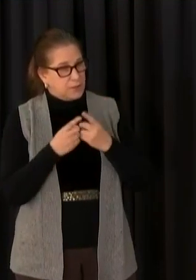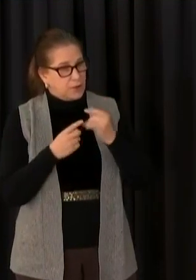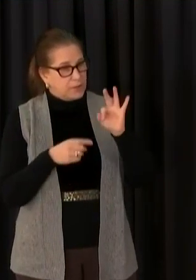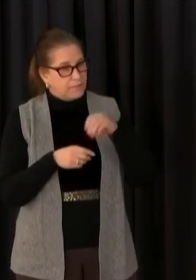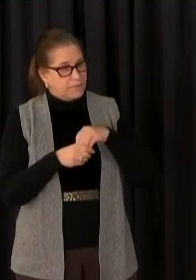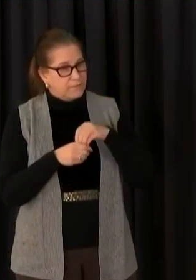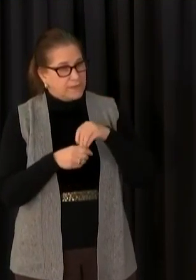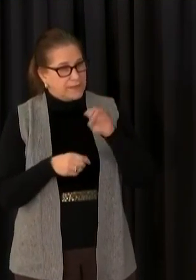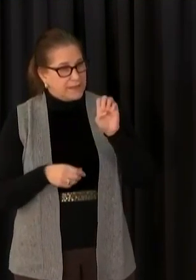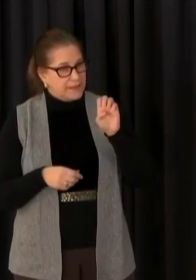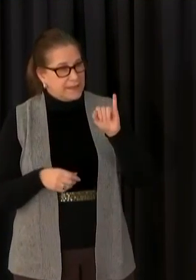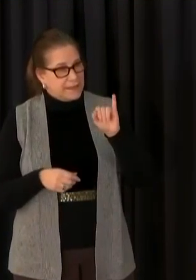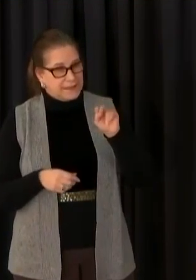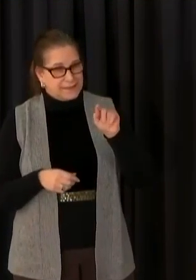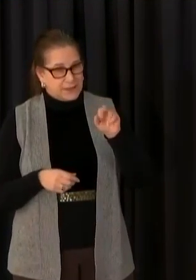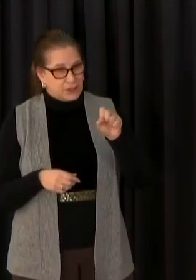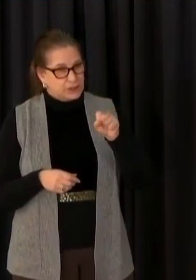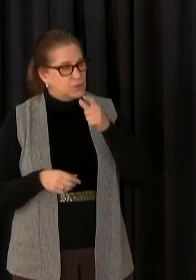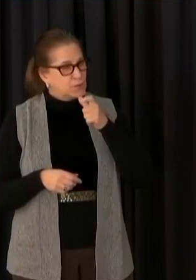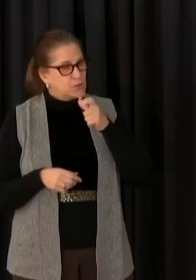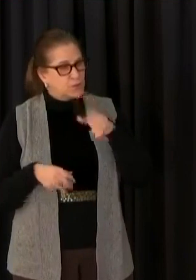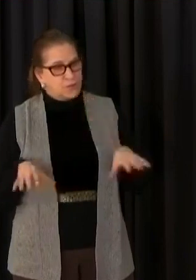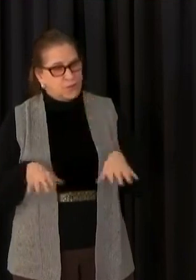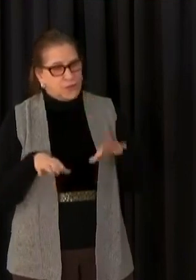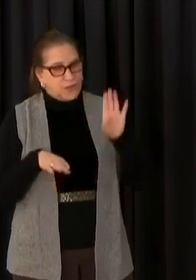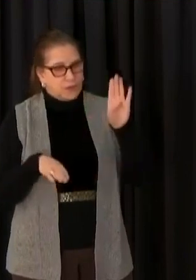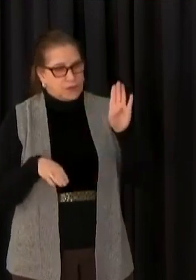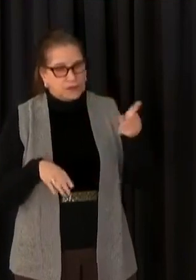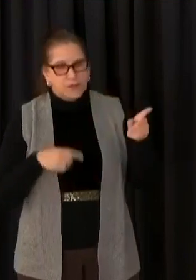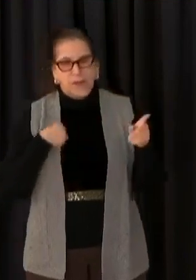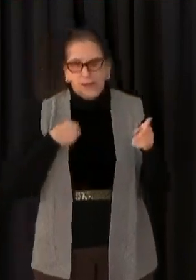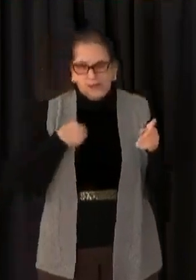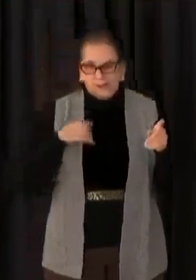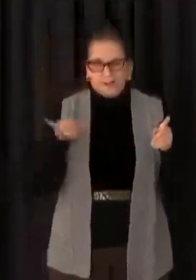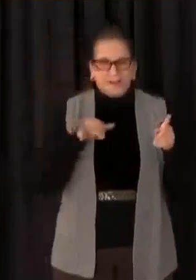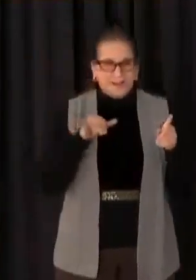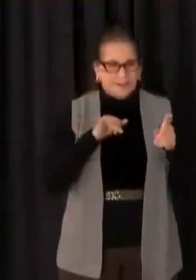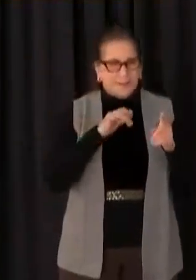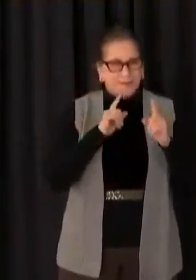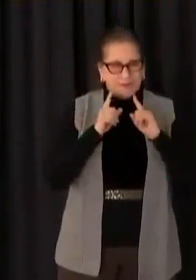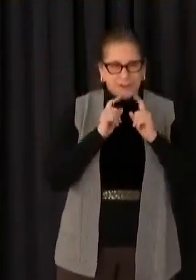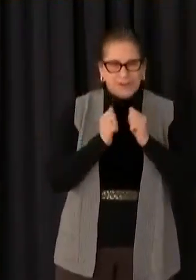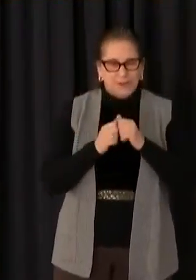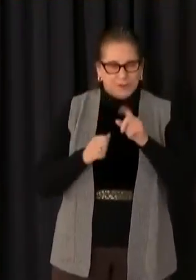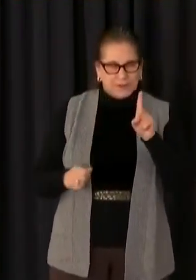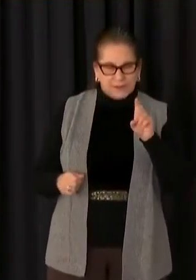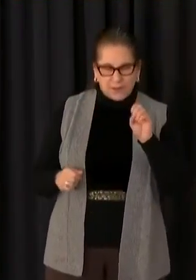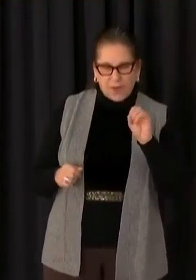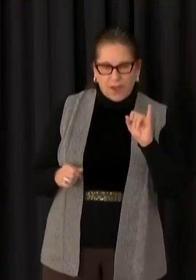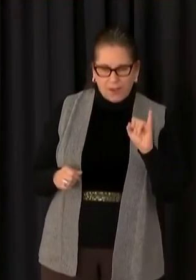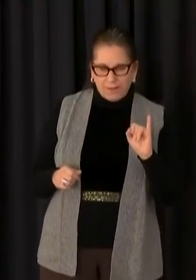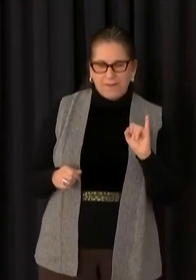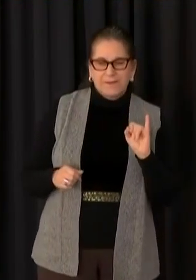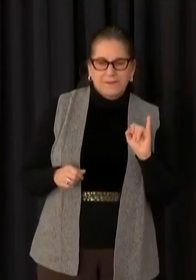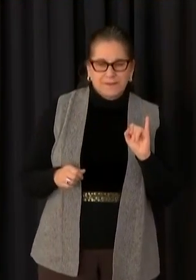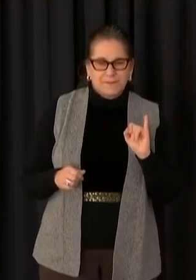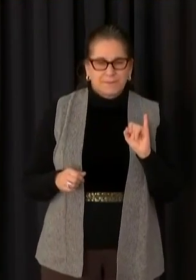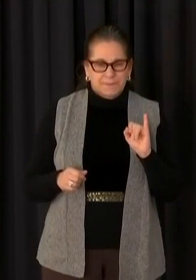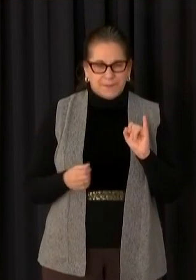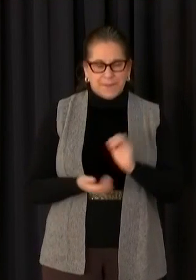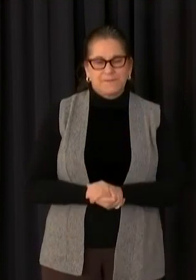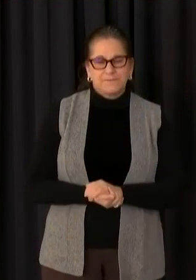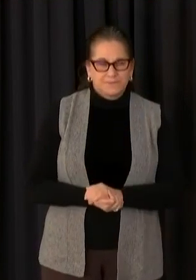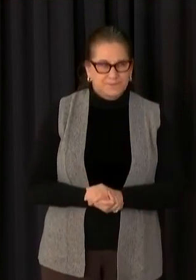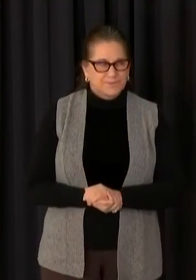We have had that same conversation with the Department of the Interior. I think it's fair to say that